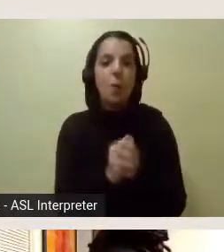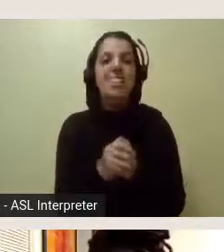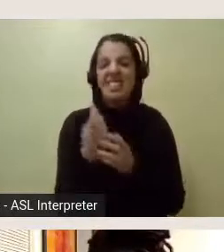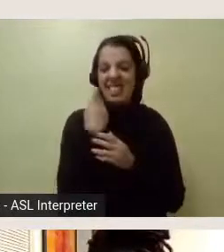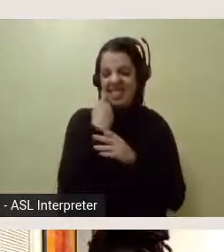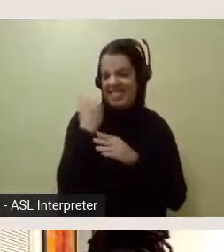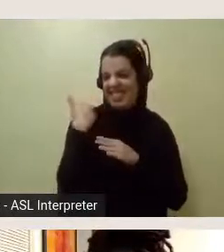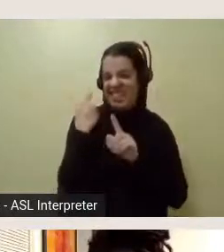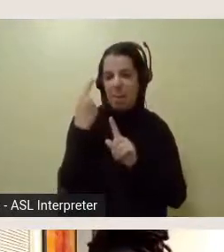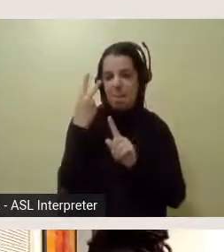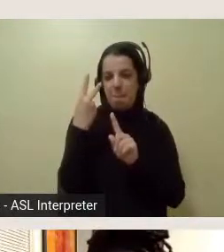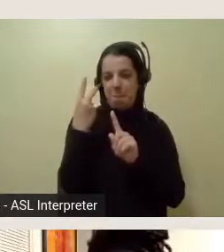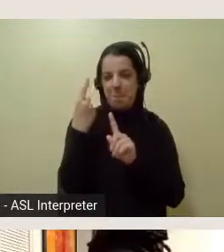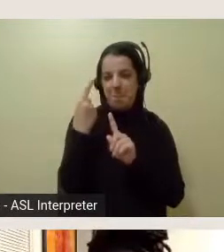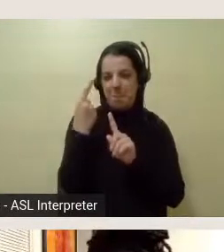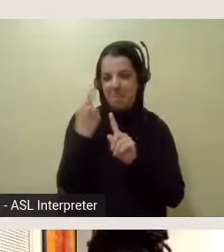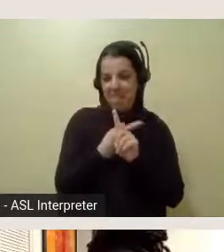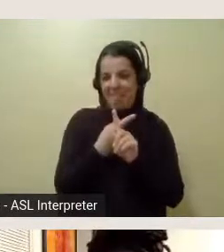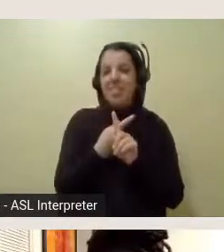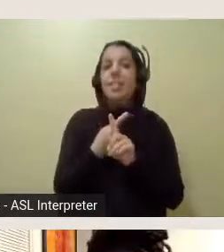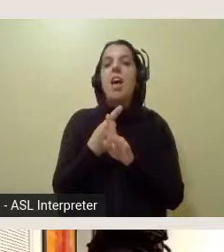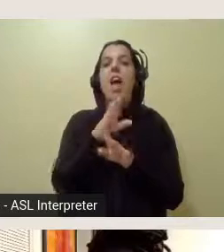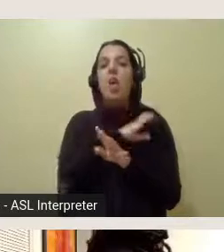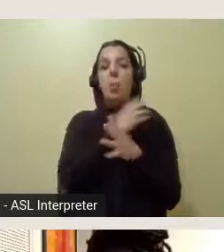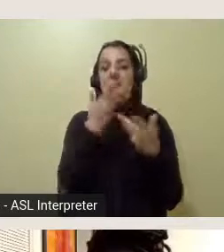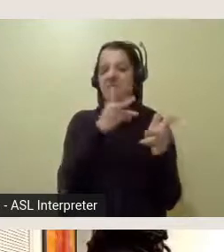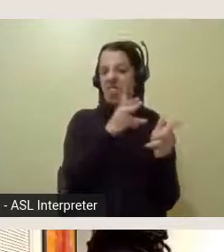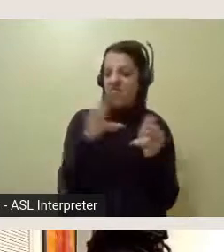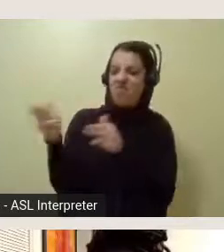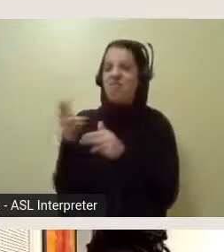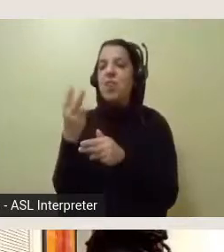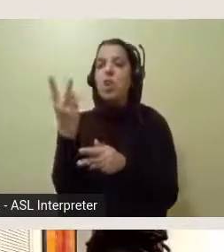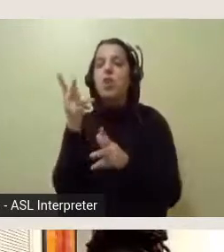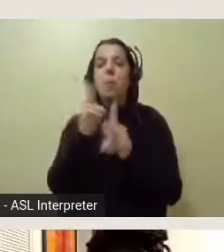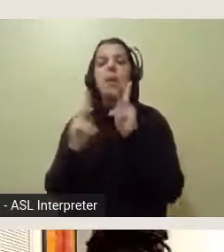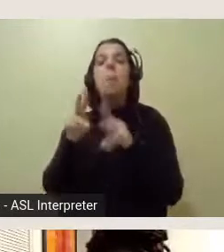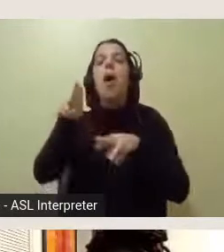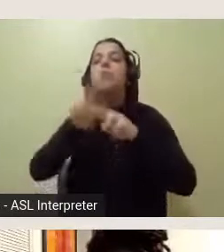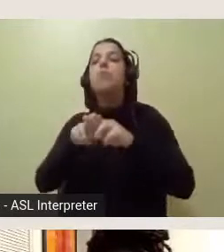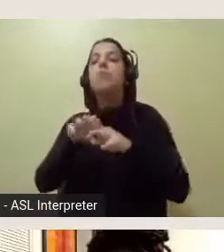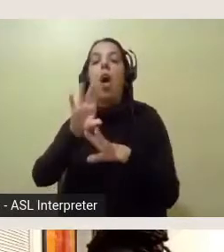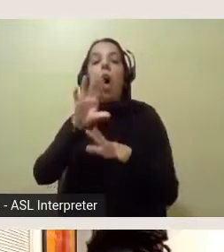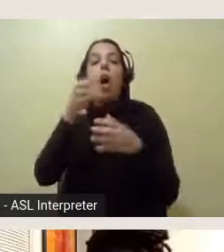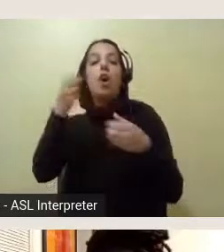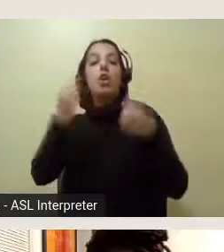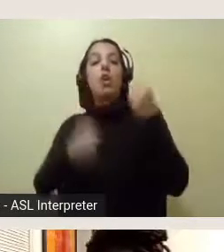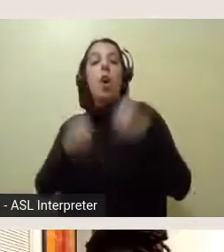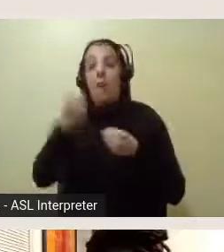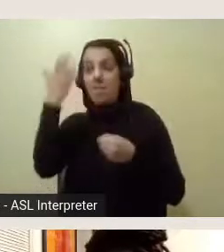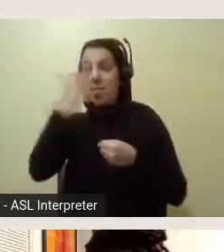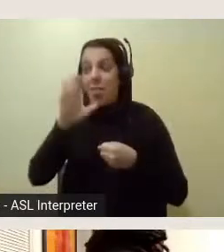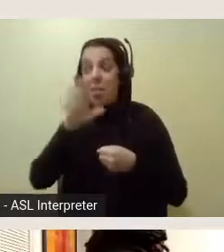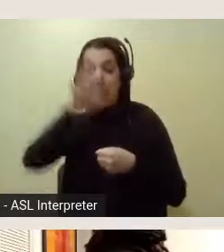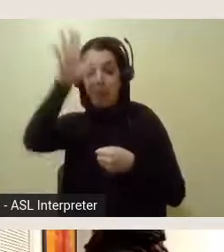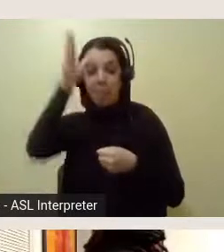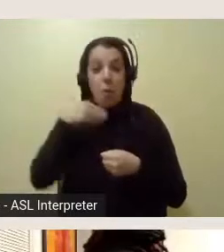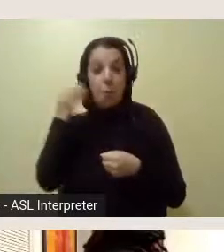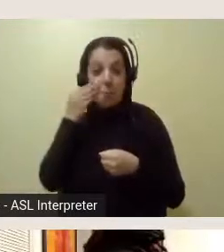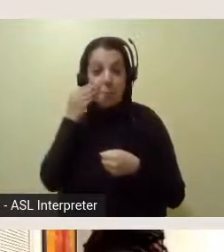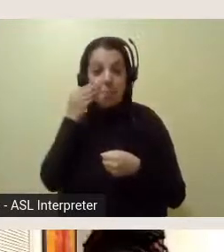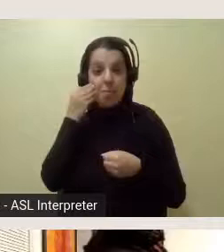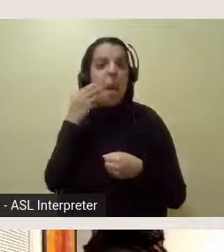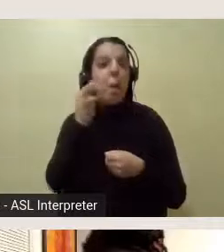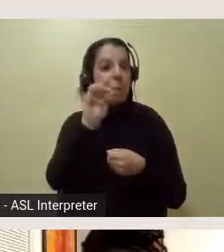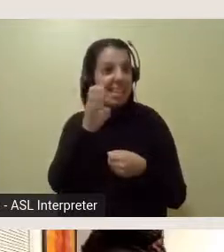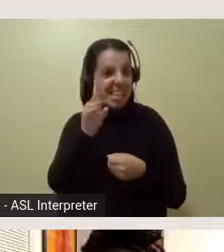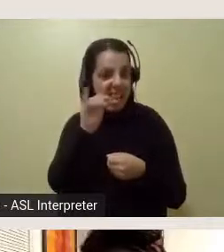while they were sitting in the car in front of their parents' house. They shot them in the car. One of them died, the other one didn't. Nobody's even talking about